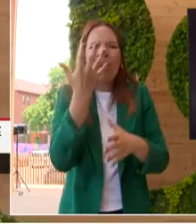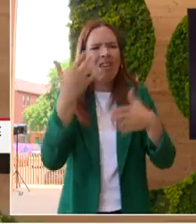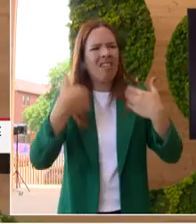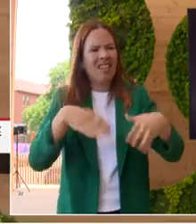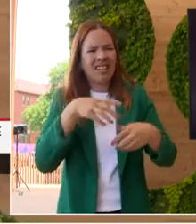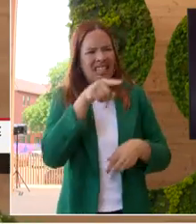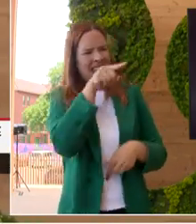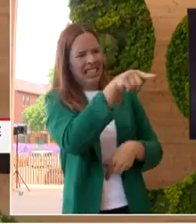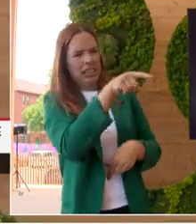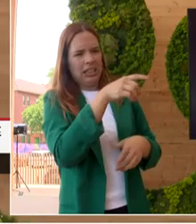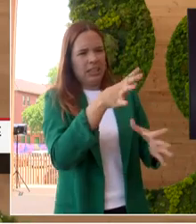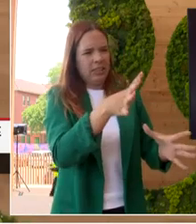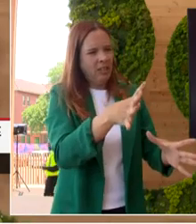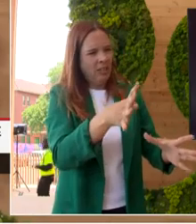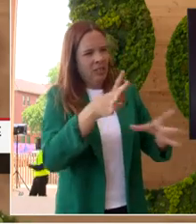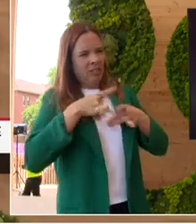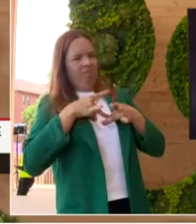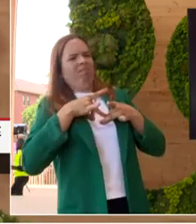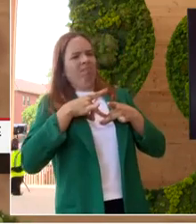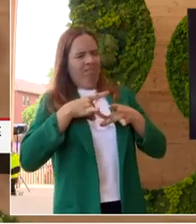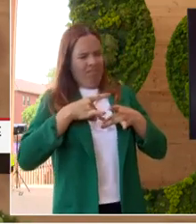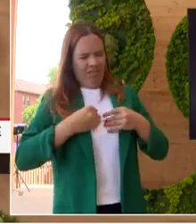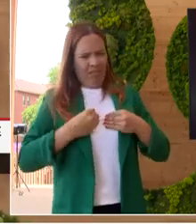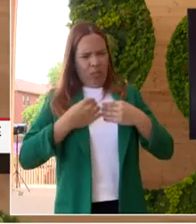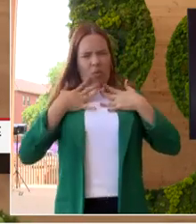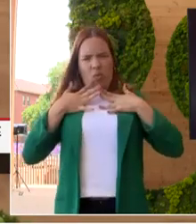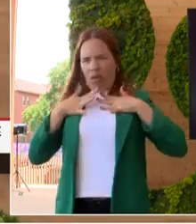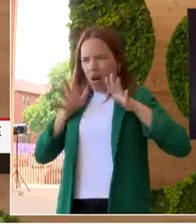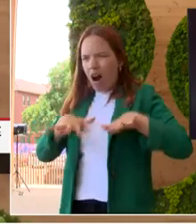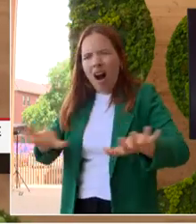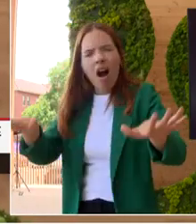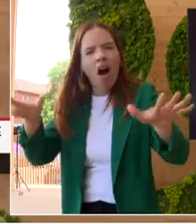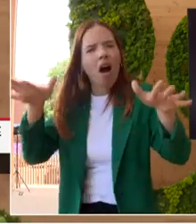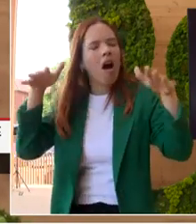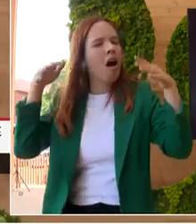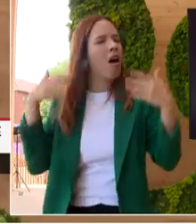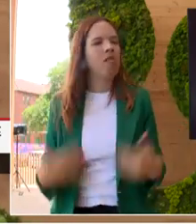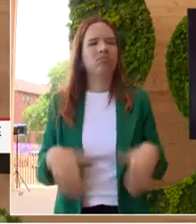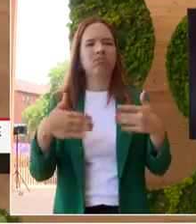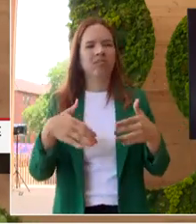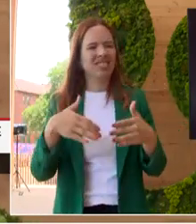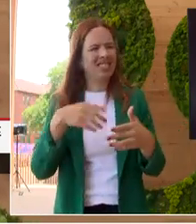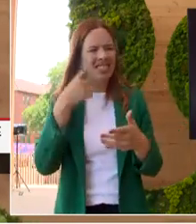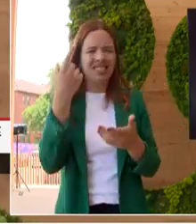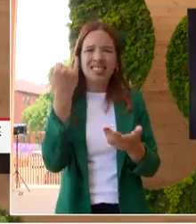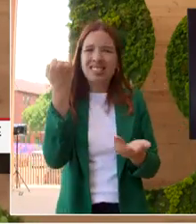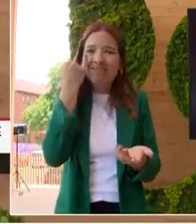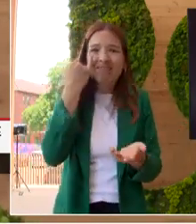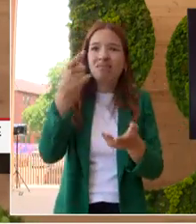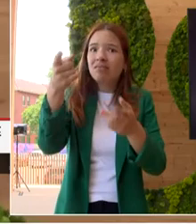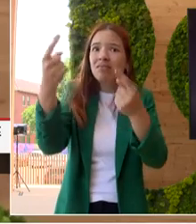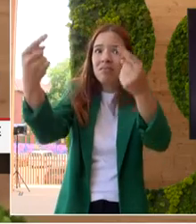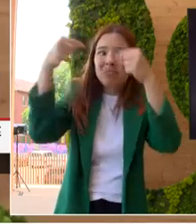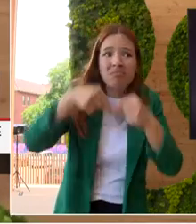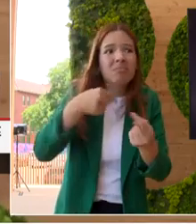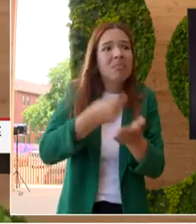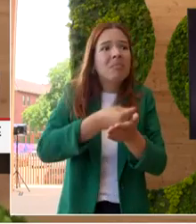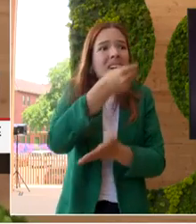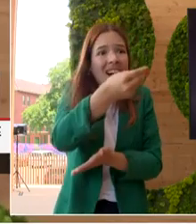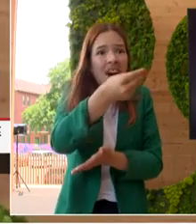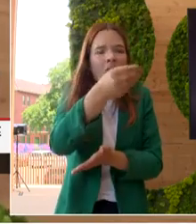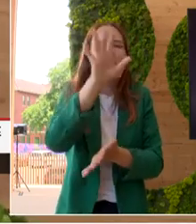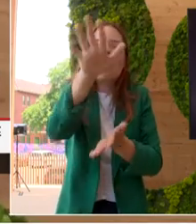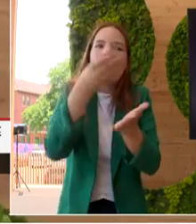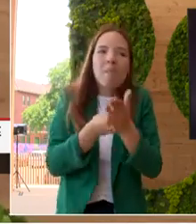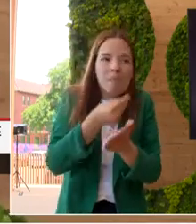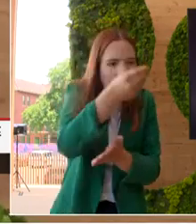these stores today, buy something, come back and buy stuff frequently.